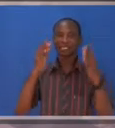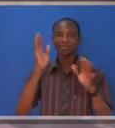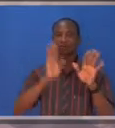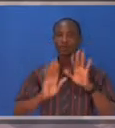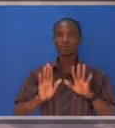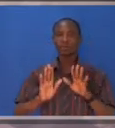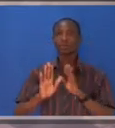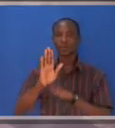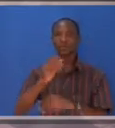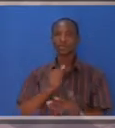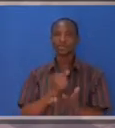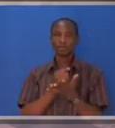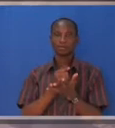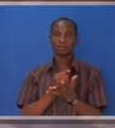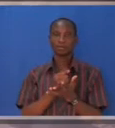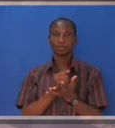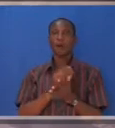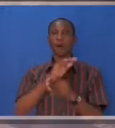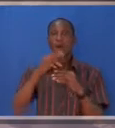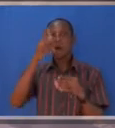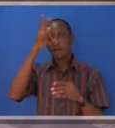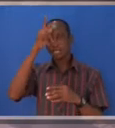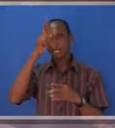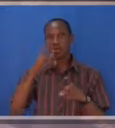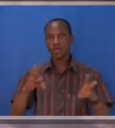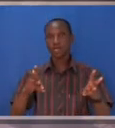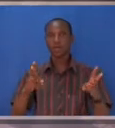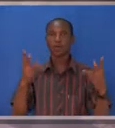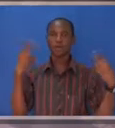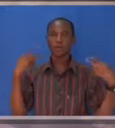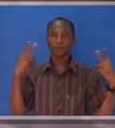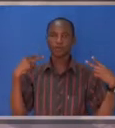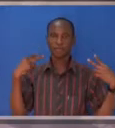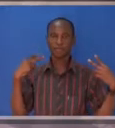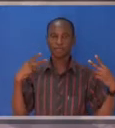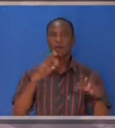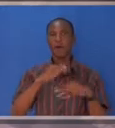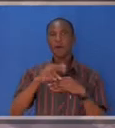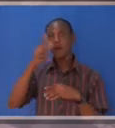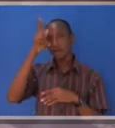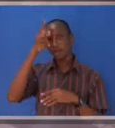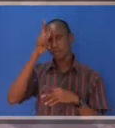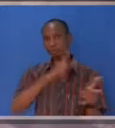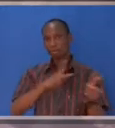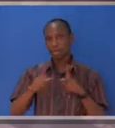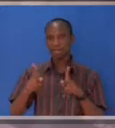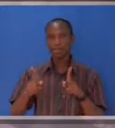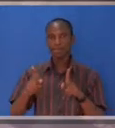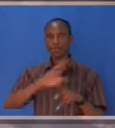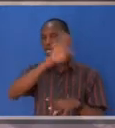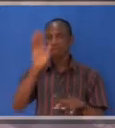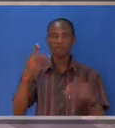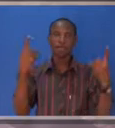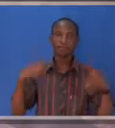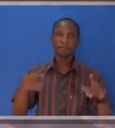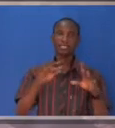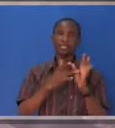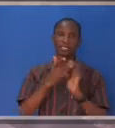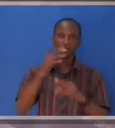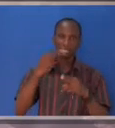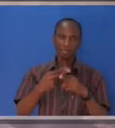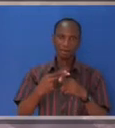mu otamfo ne hihye bia be ye kwa esumo atumfo de omo ahihye bia Ewurade mane mmem obehu